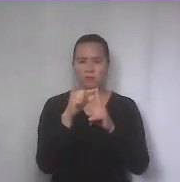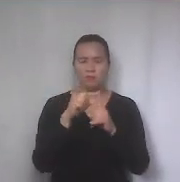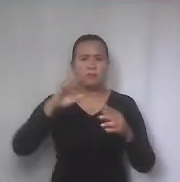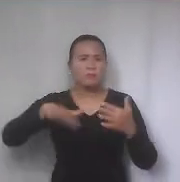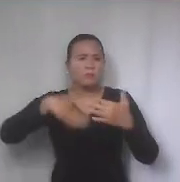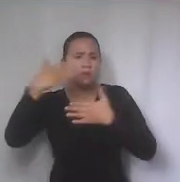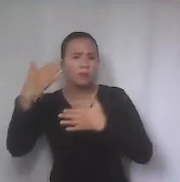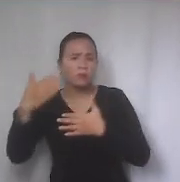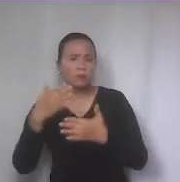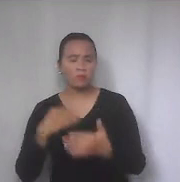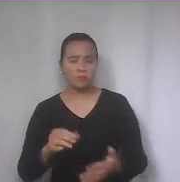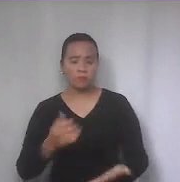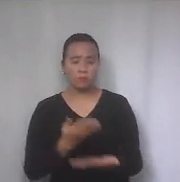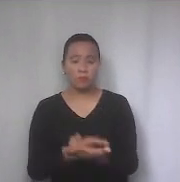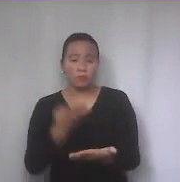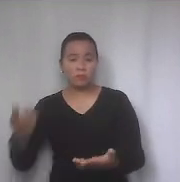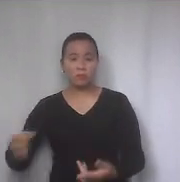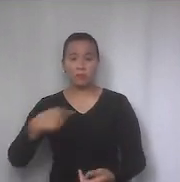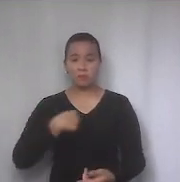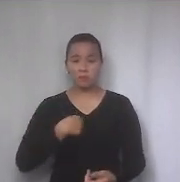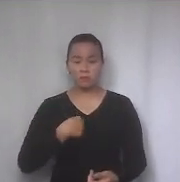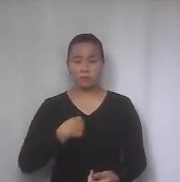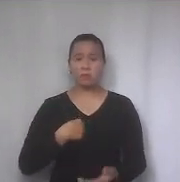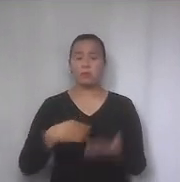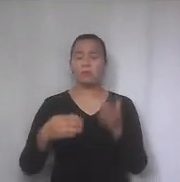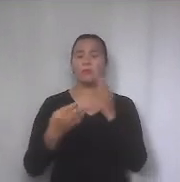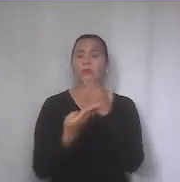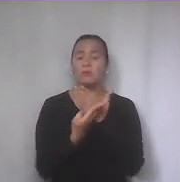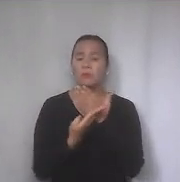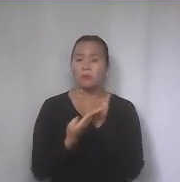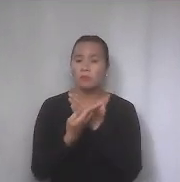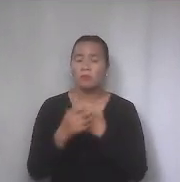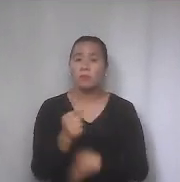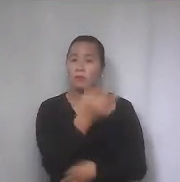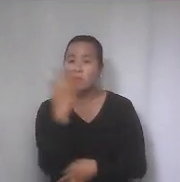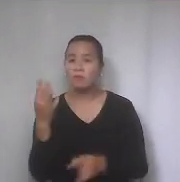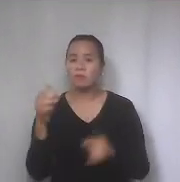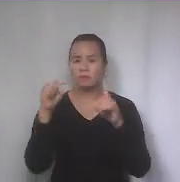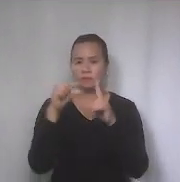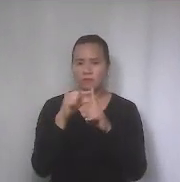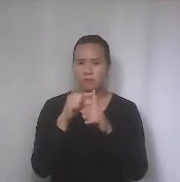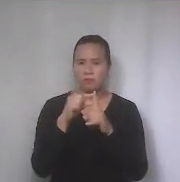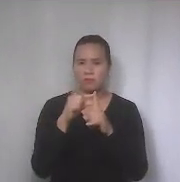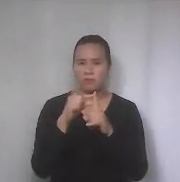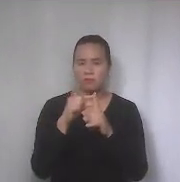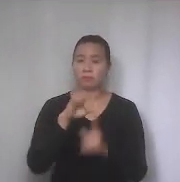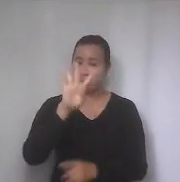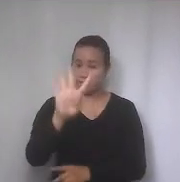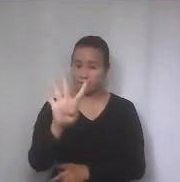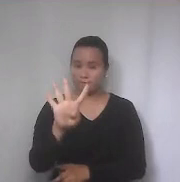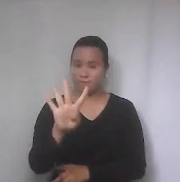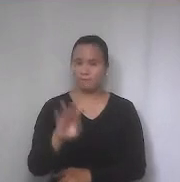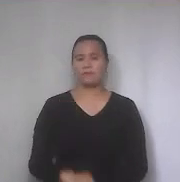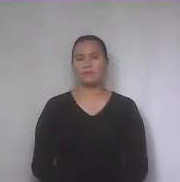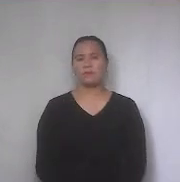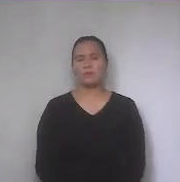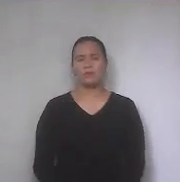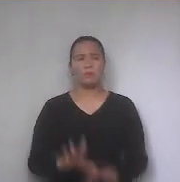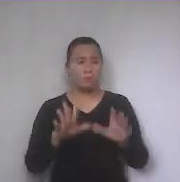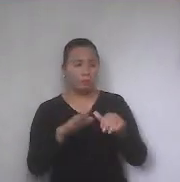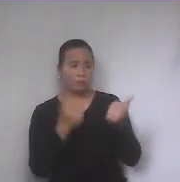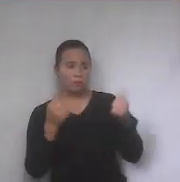bumili ako ng tinapay. Ilang salita yun? Apat. Galing, di ba? E paano naman yung